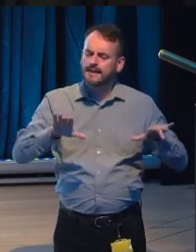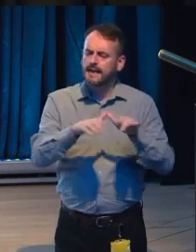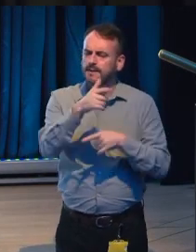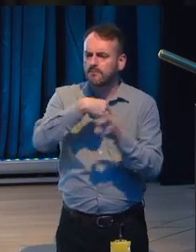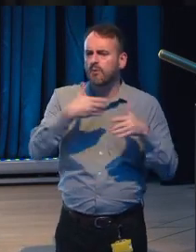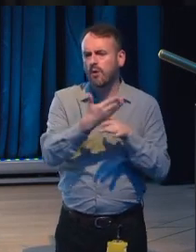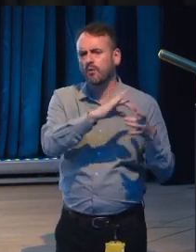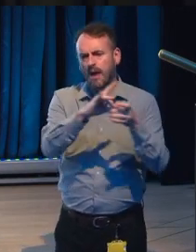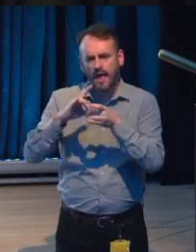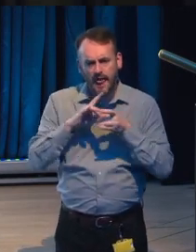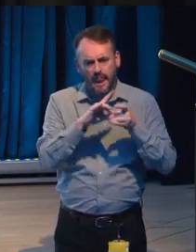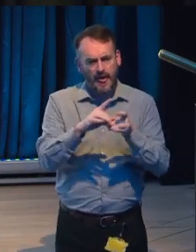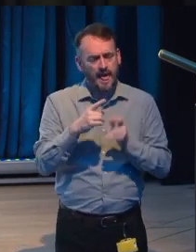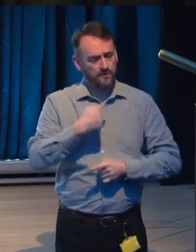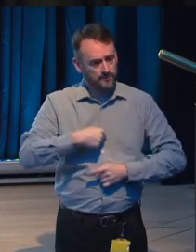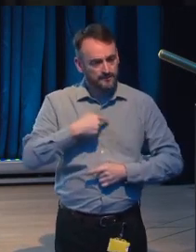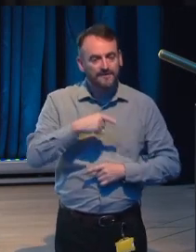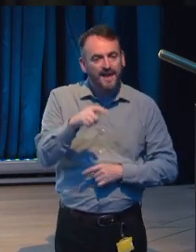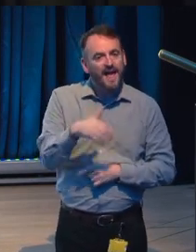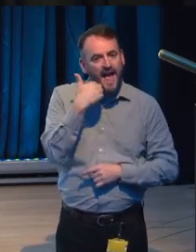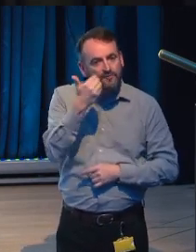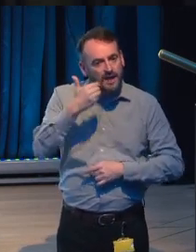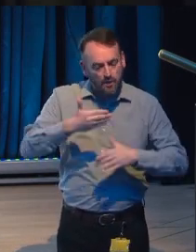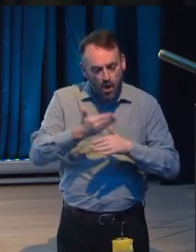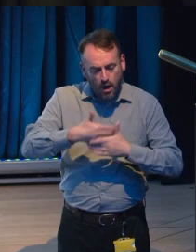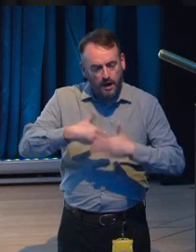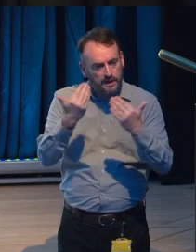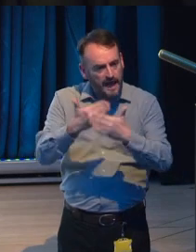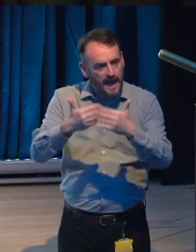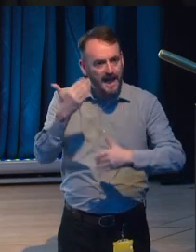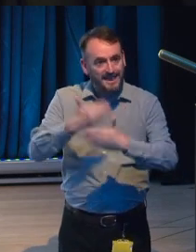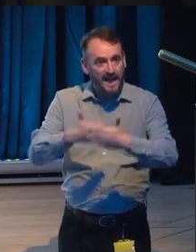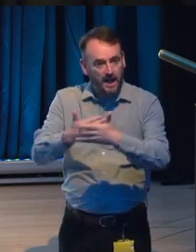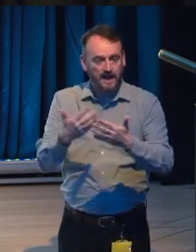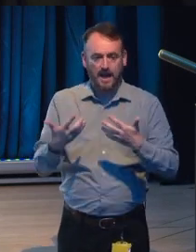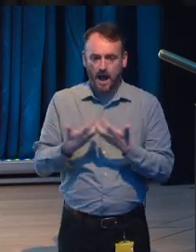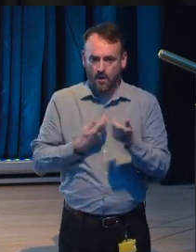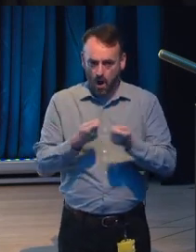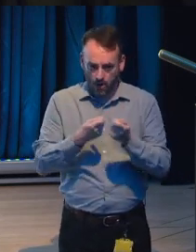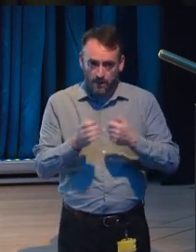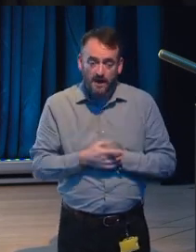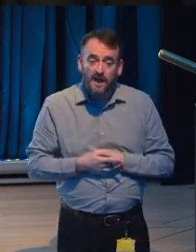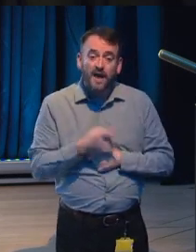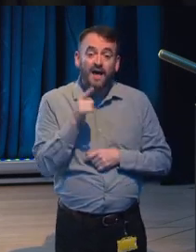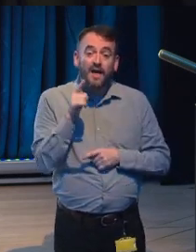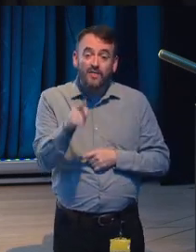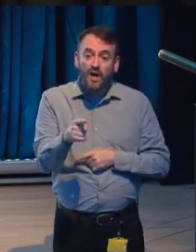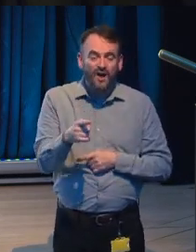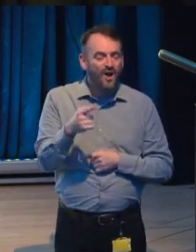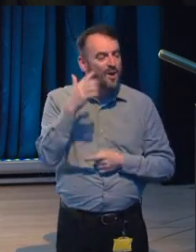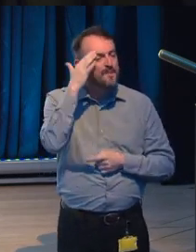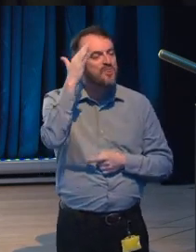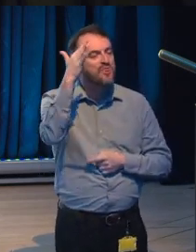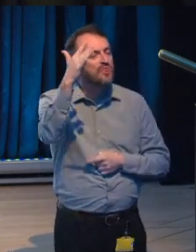own workload and deadlines with respect to others. The myth of the isolated writer locked away in their study wrestling with a